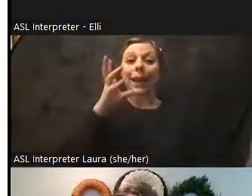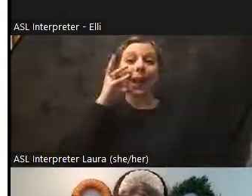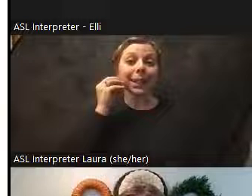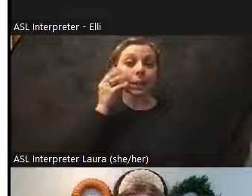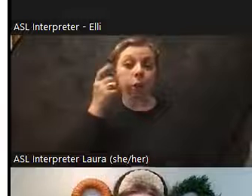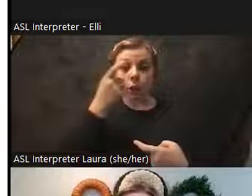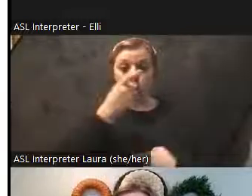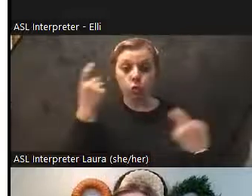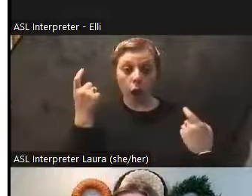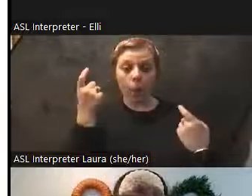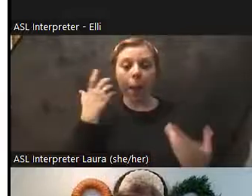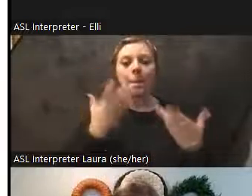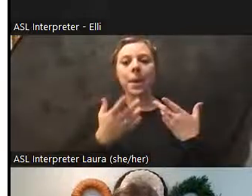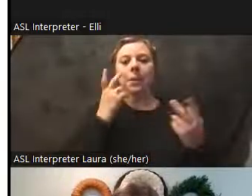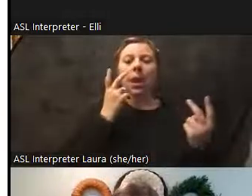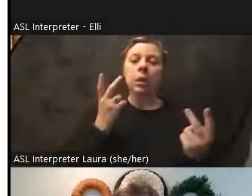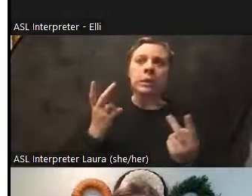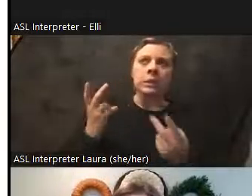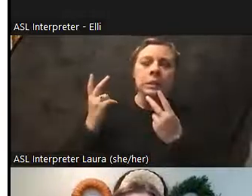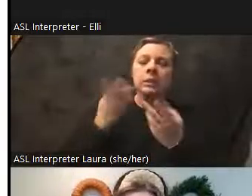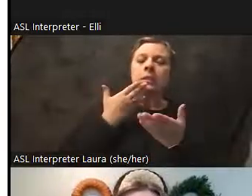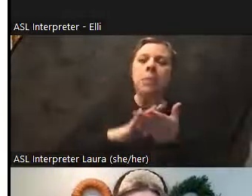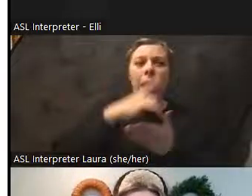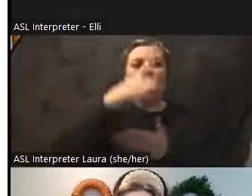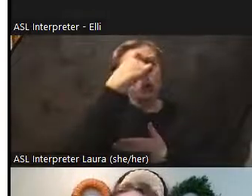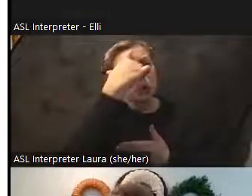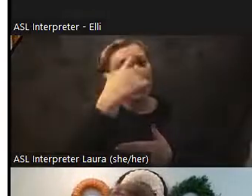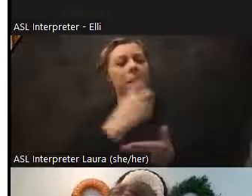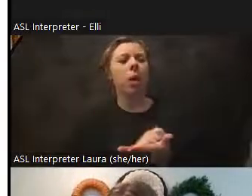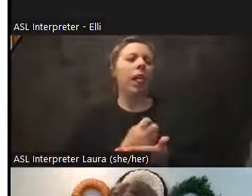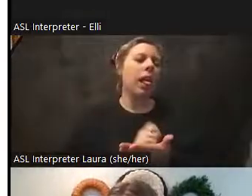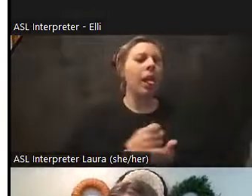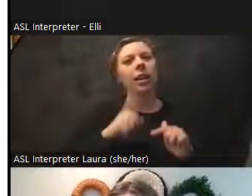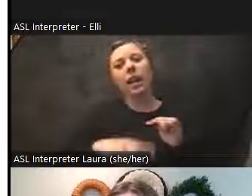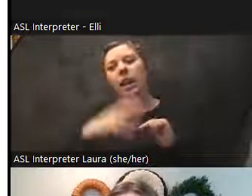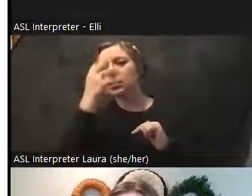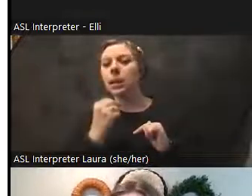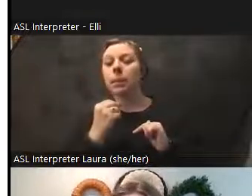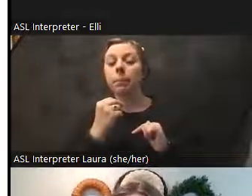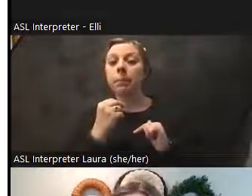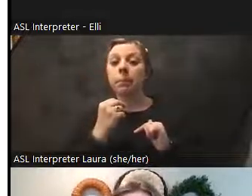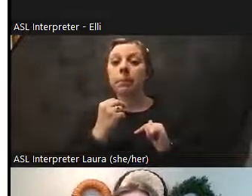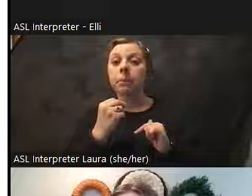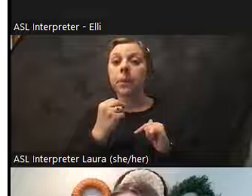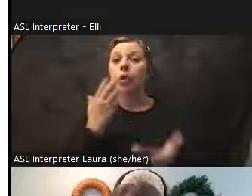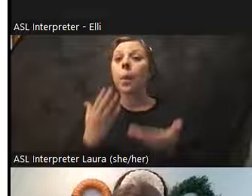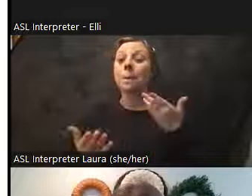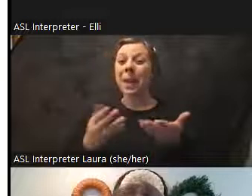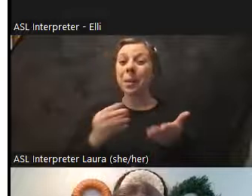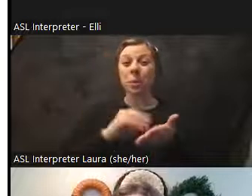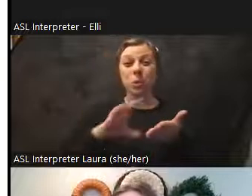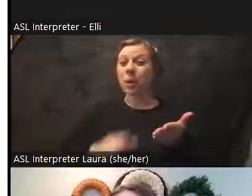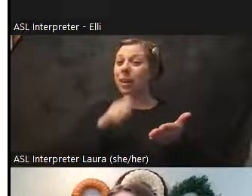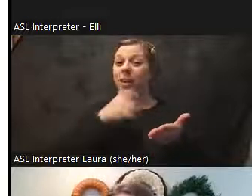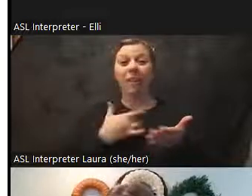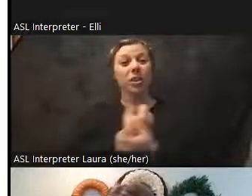flashbacks, nightmares, difficulty sleeping. And this may affect their feeling of safety on